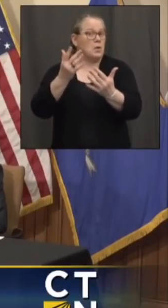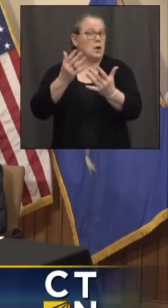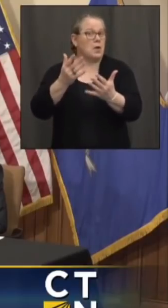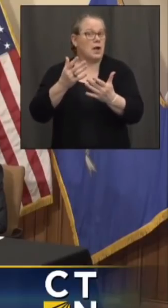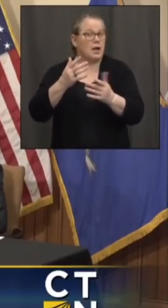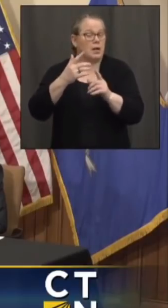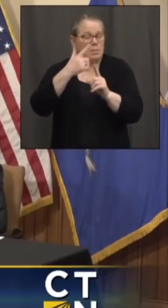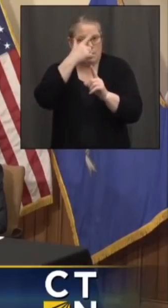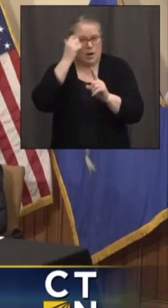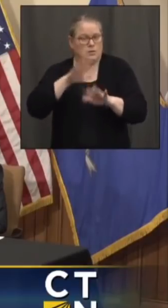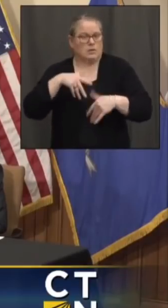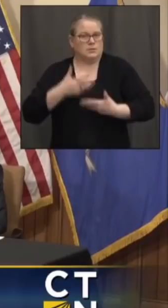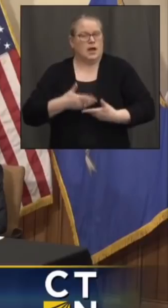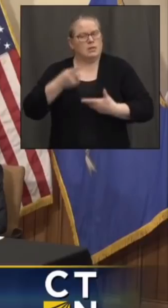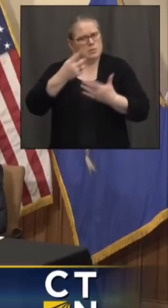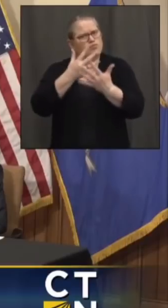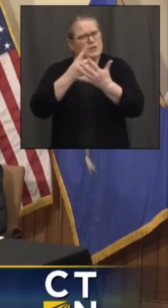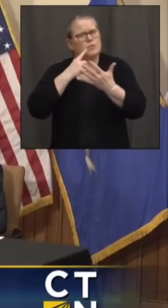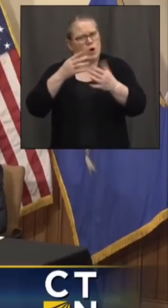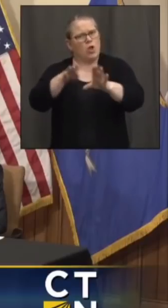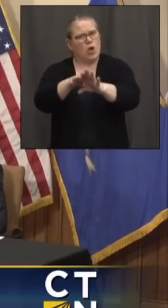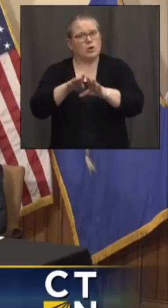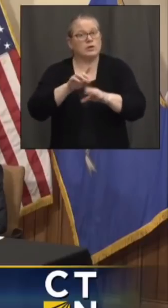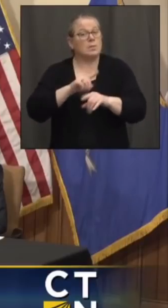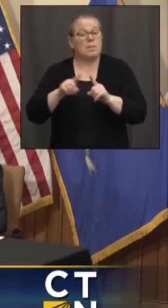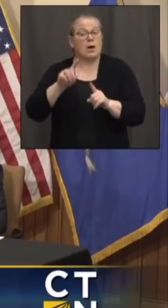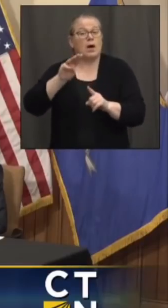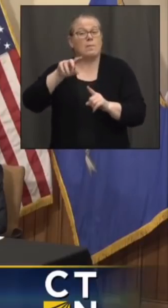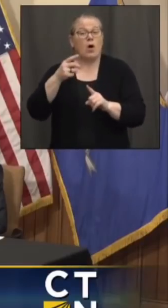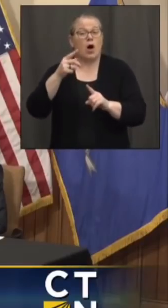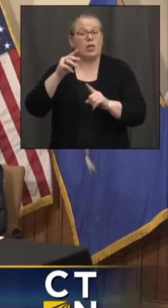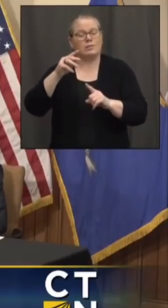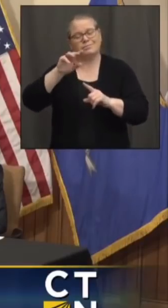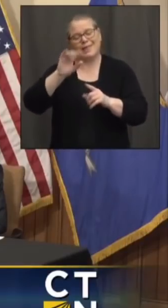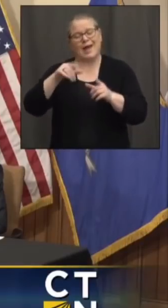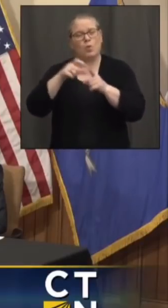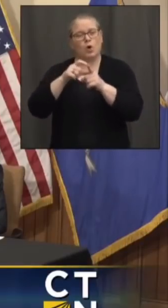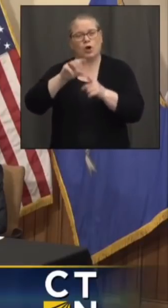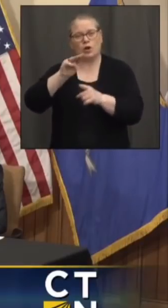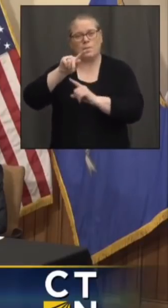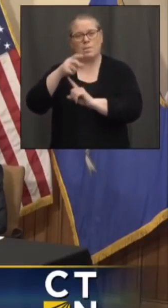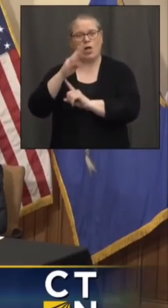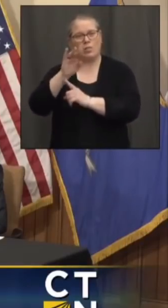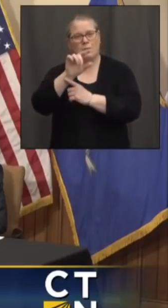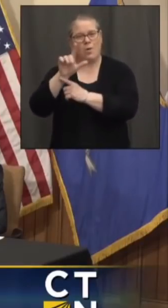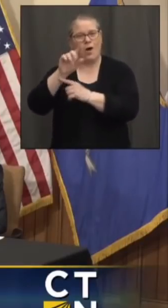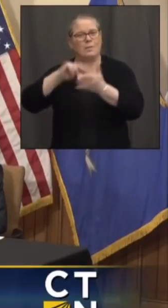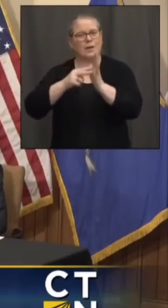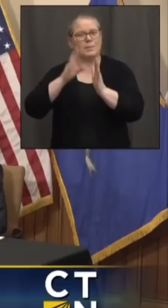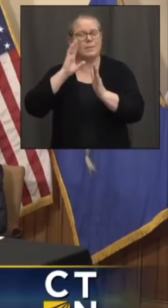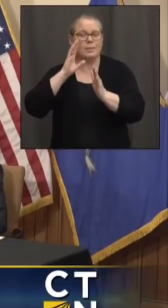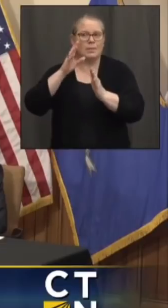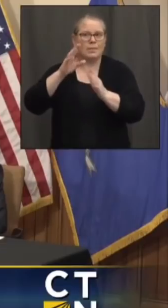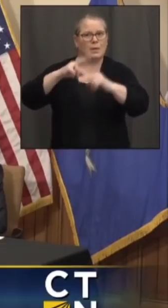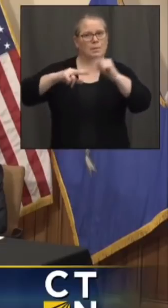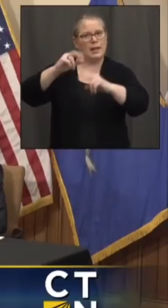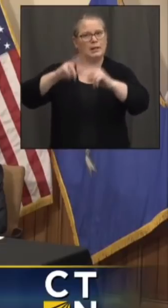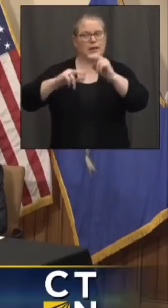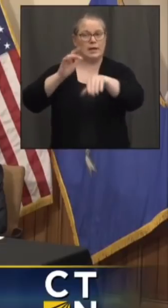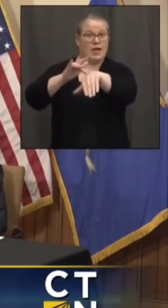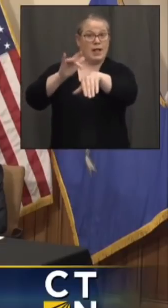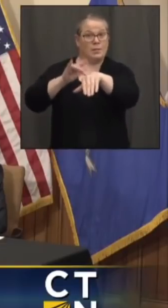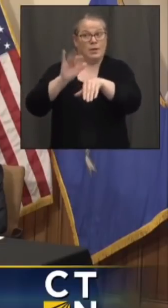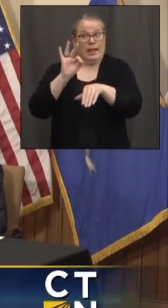to keeping the building available, should it be